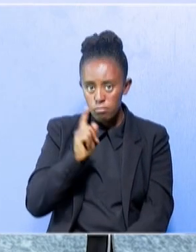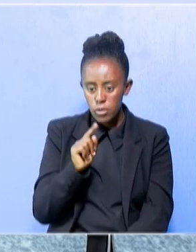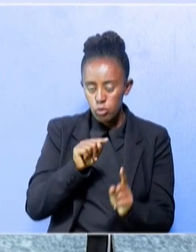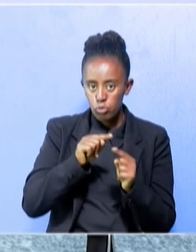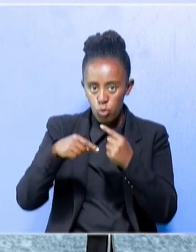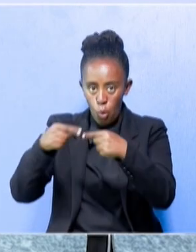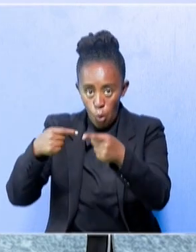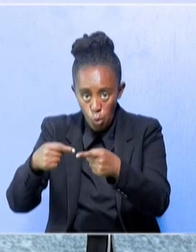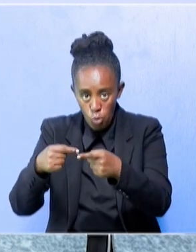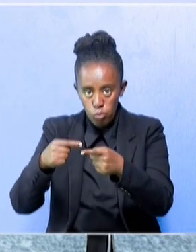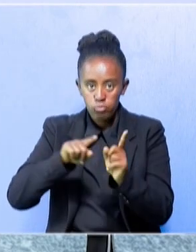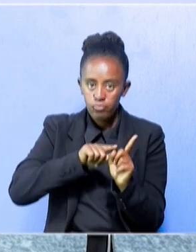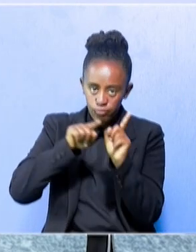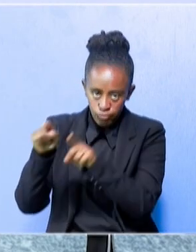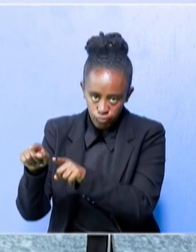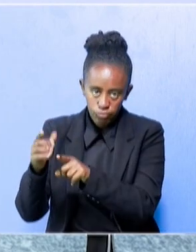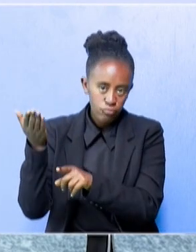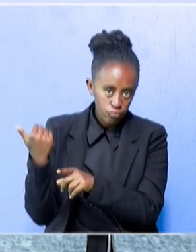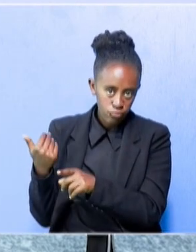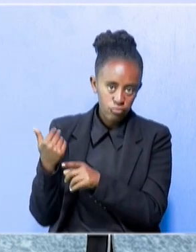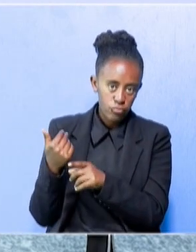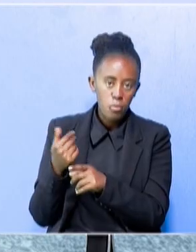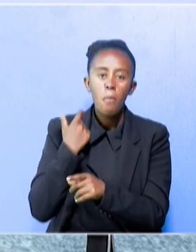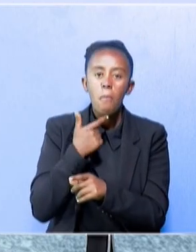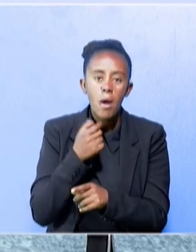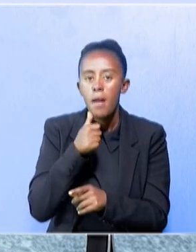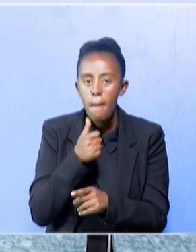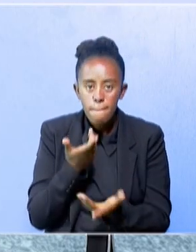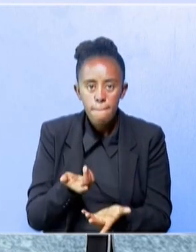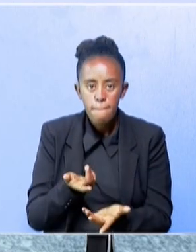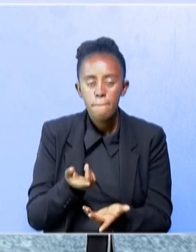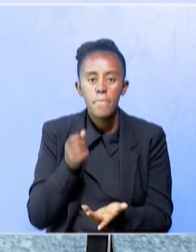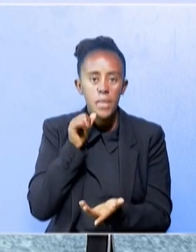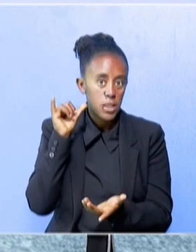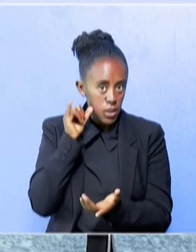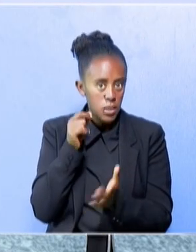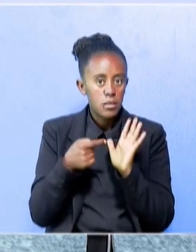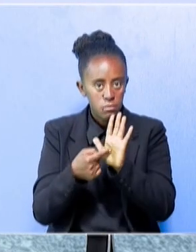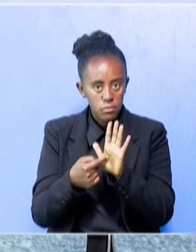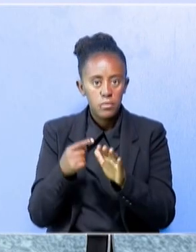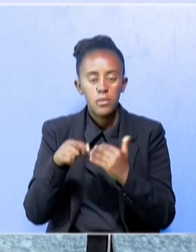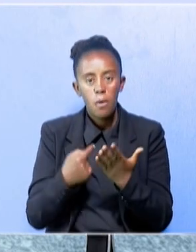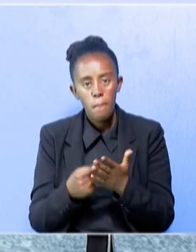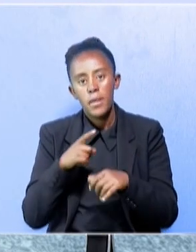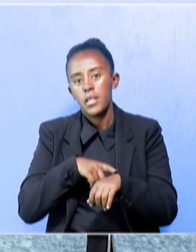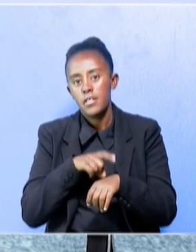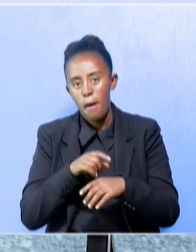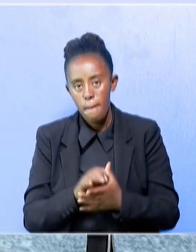action that is performed by whom? By Ariam, whereas yesterday also tells us about the